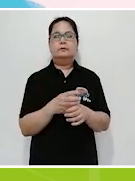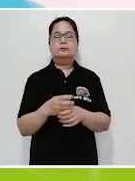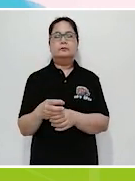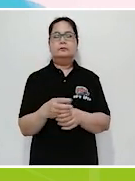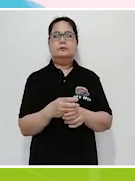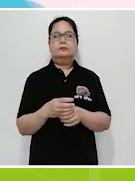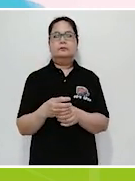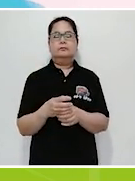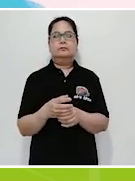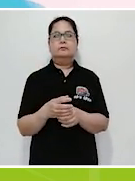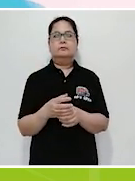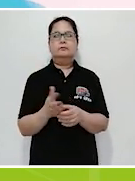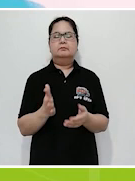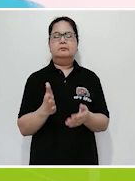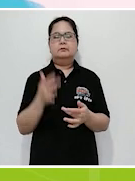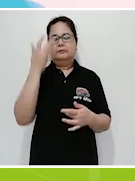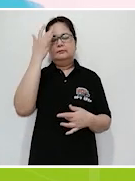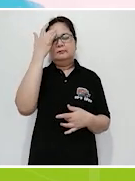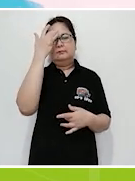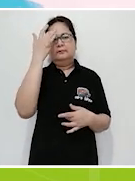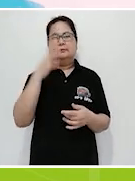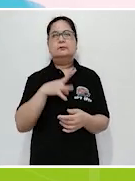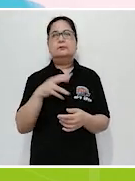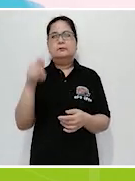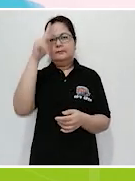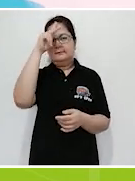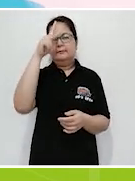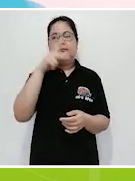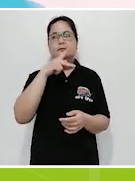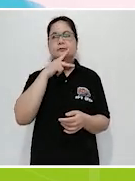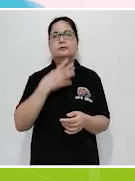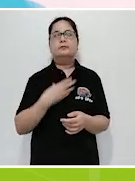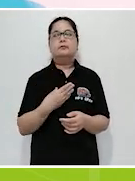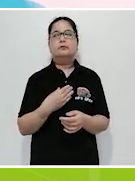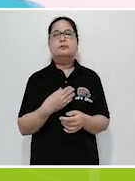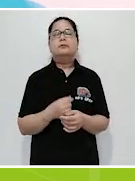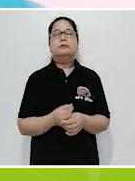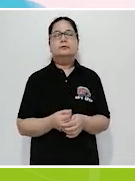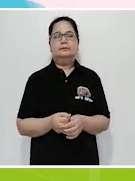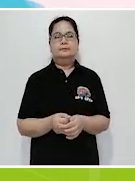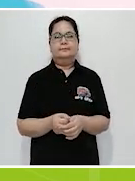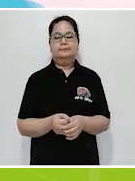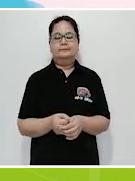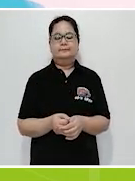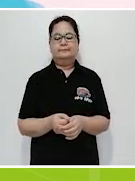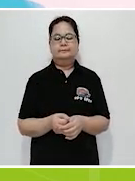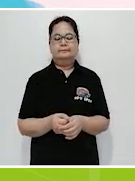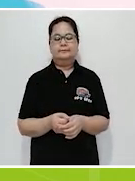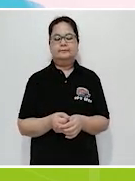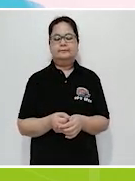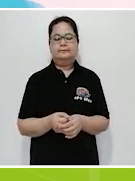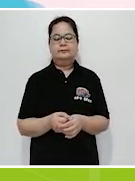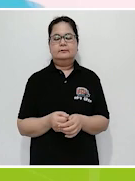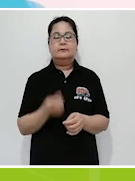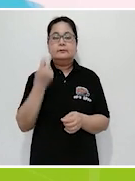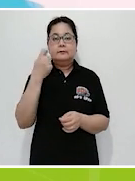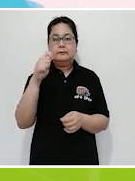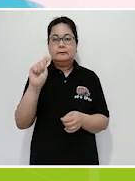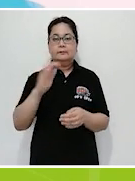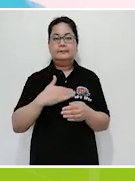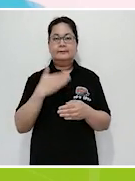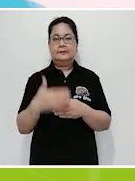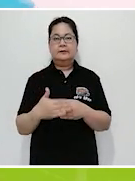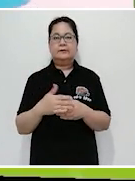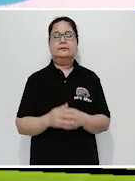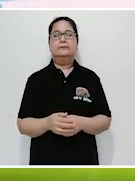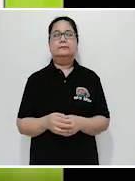be careful, since you might get sick and your parents would worry much. Let us try the